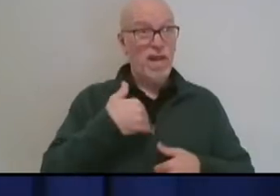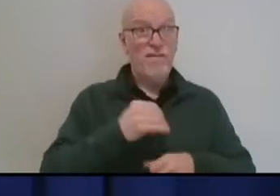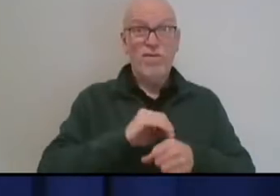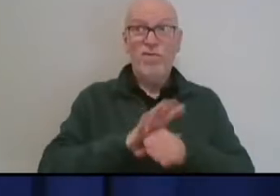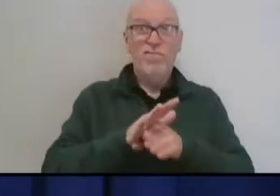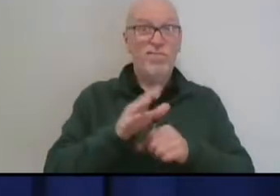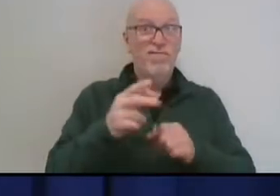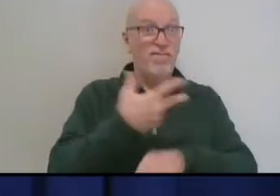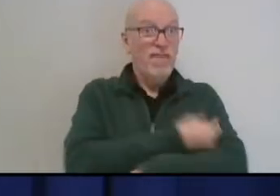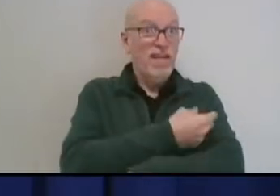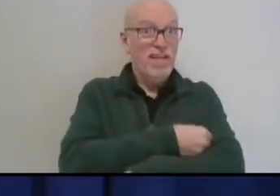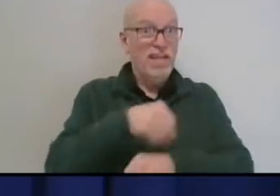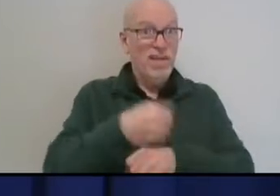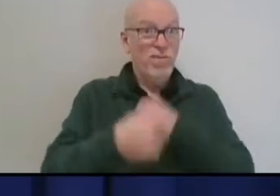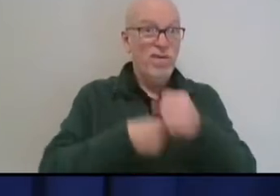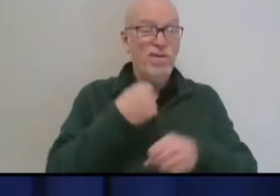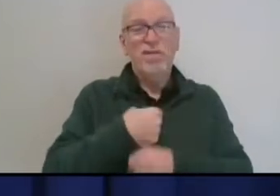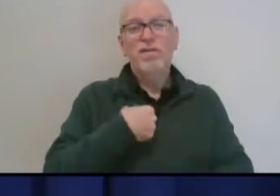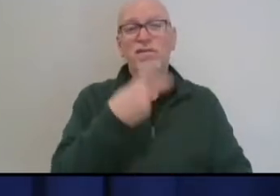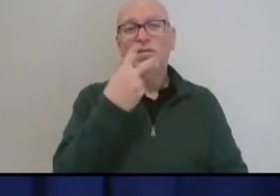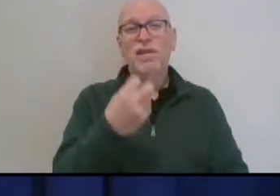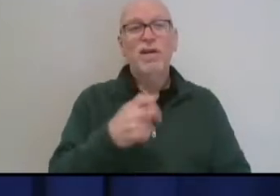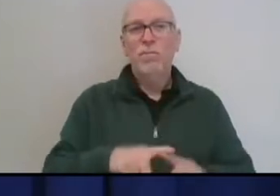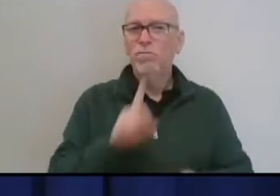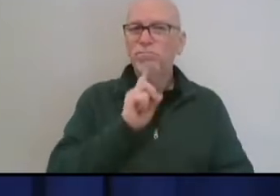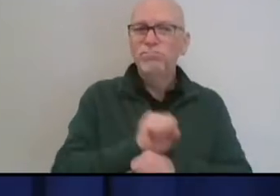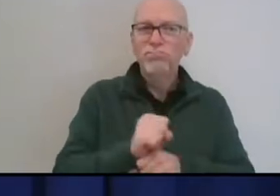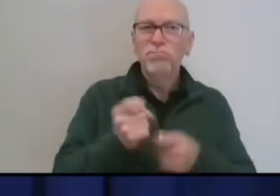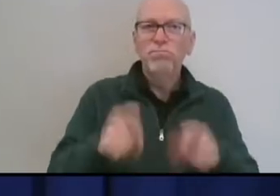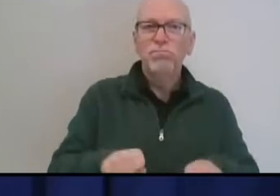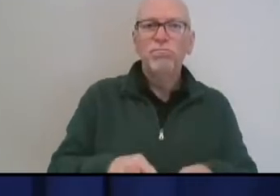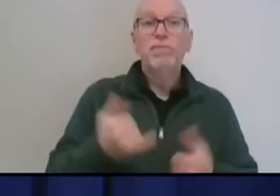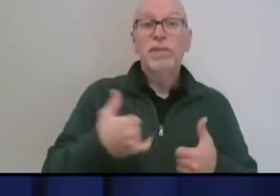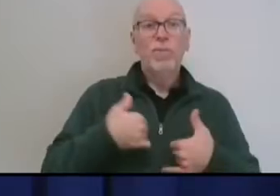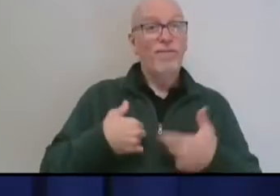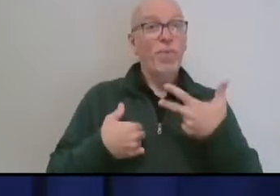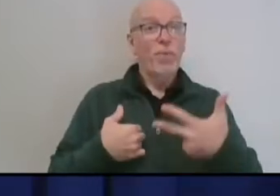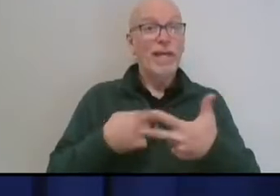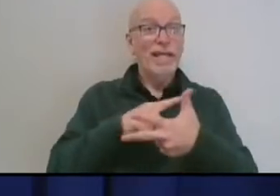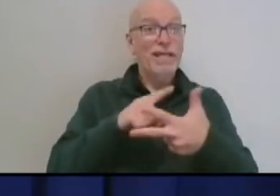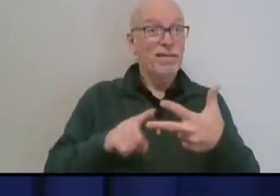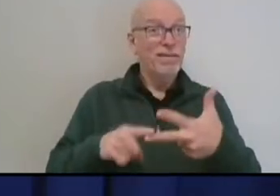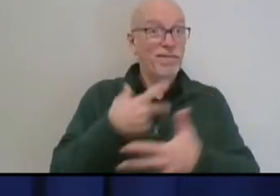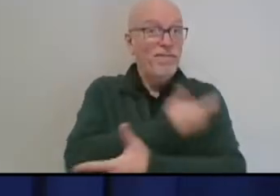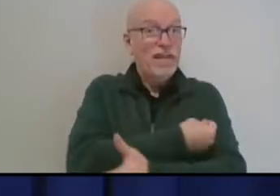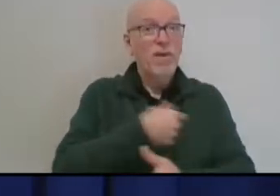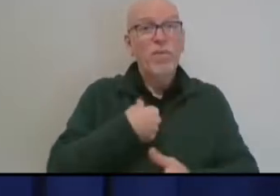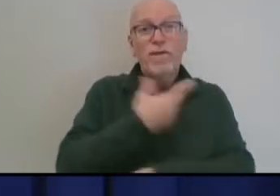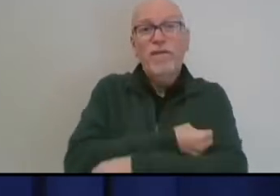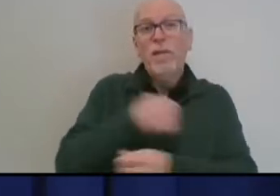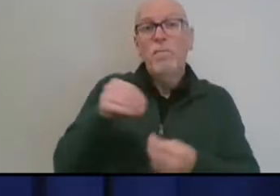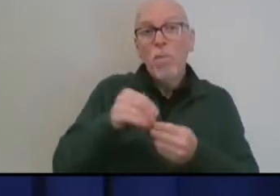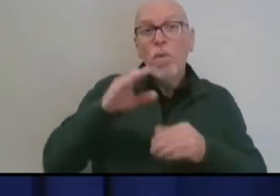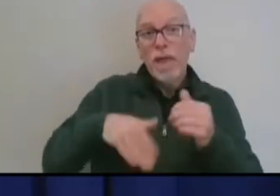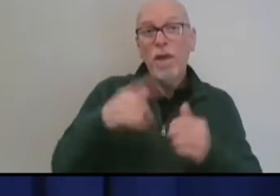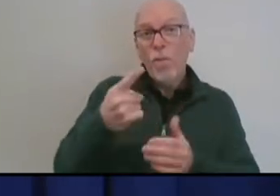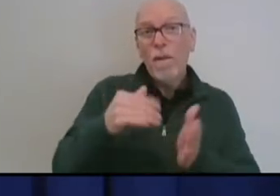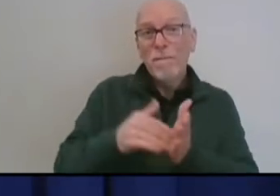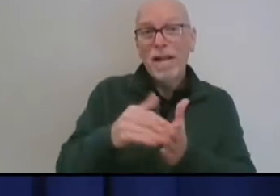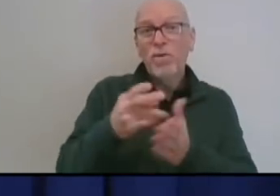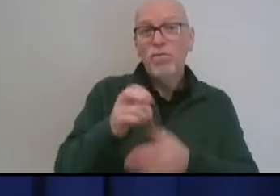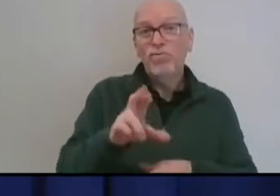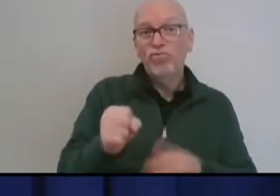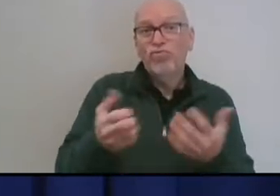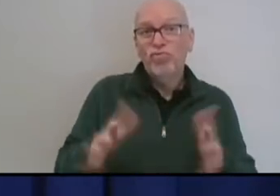now doing vaccinations. Today, we have 3 vaccines available, and we've vaccinated more than 1 million Hoosiers. And as the